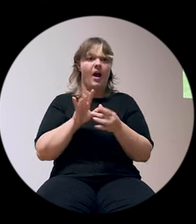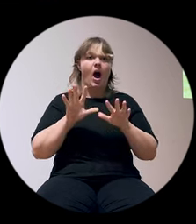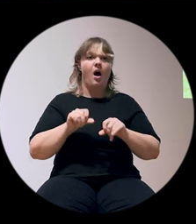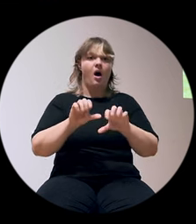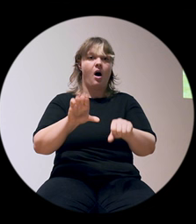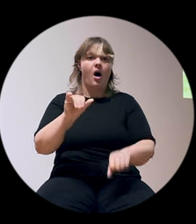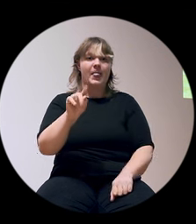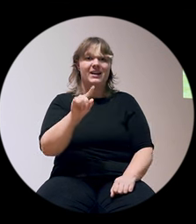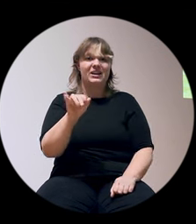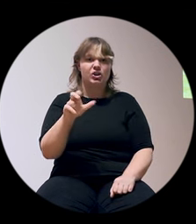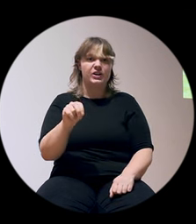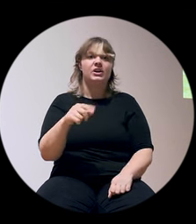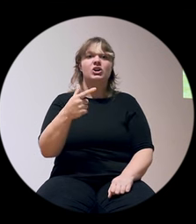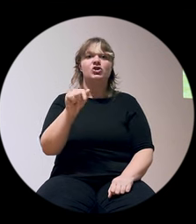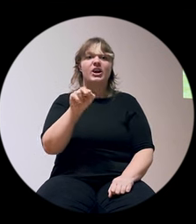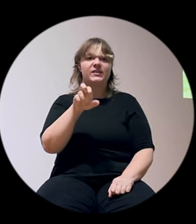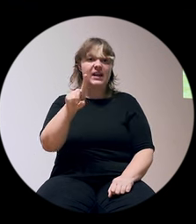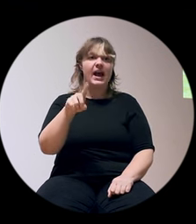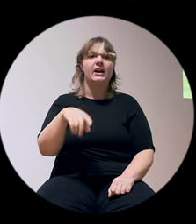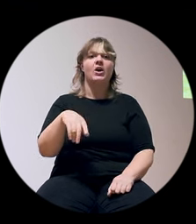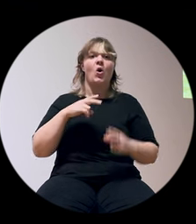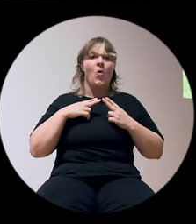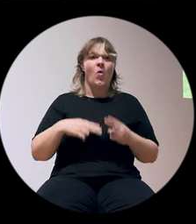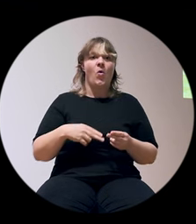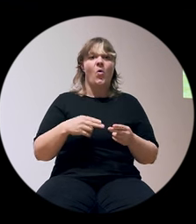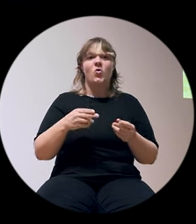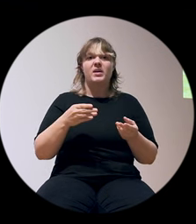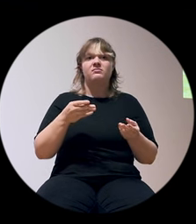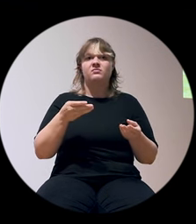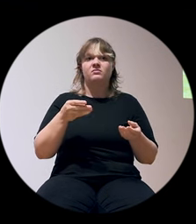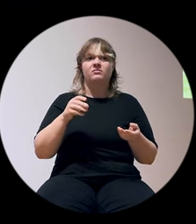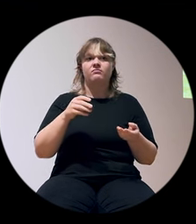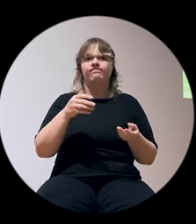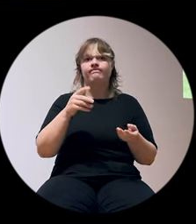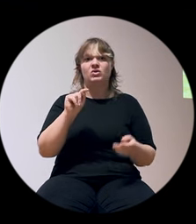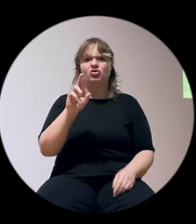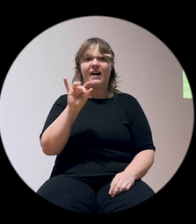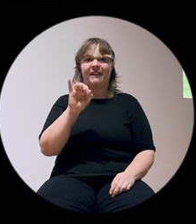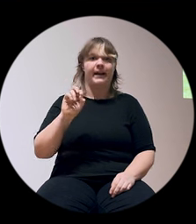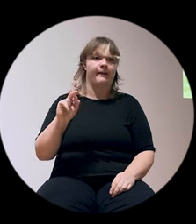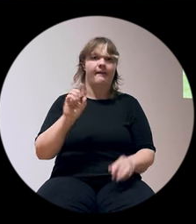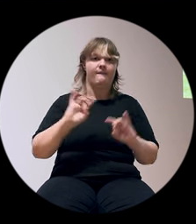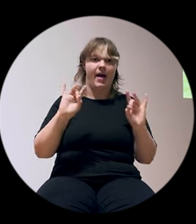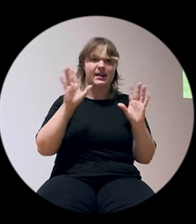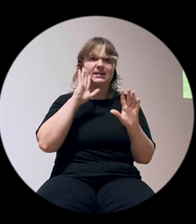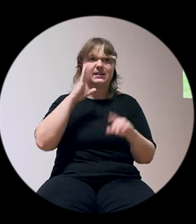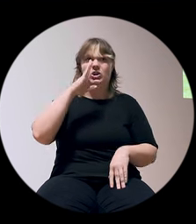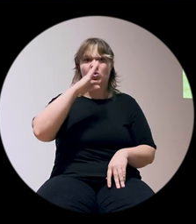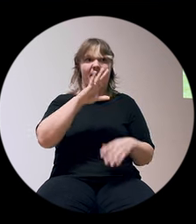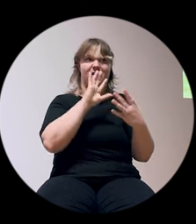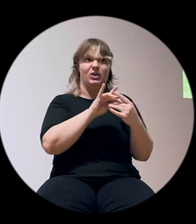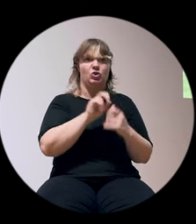colonization, genocide, human trafficking, and violence is it's a direct connection to the U.S. here in